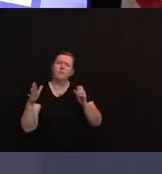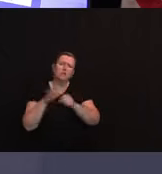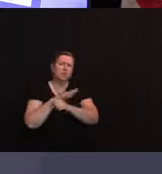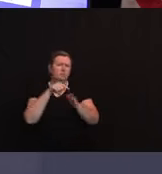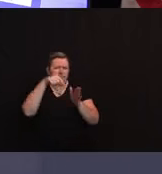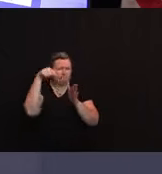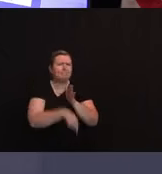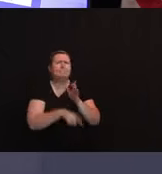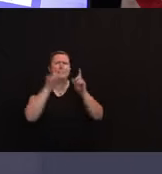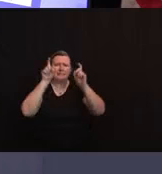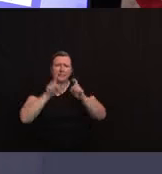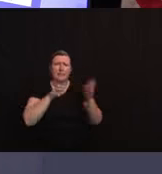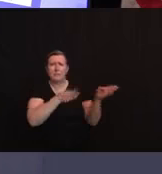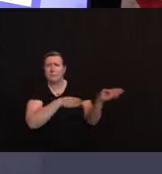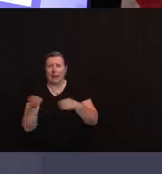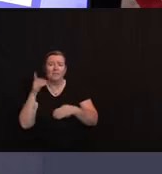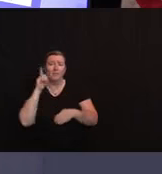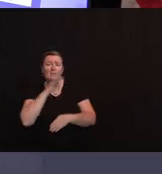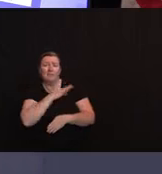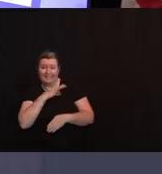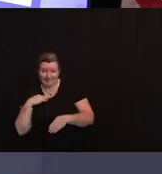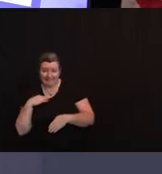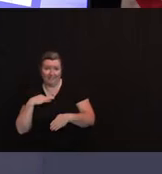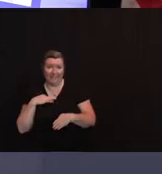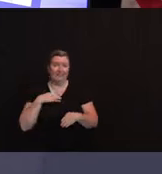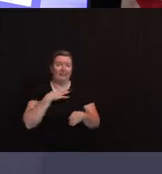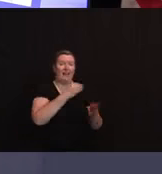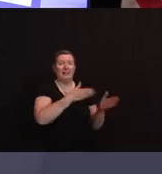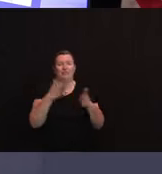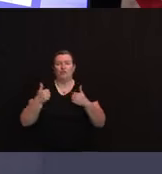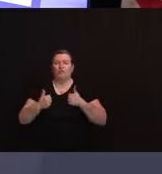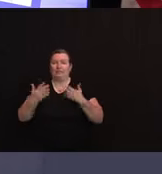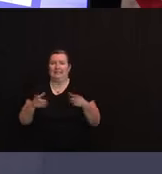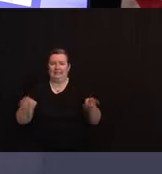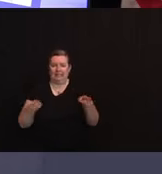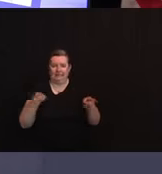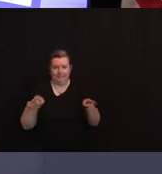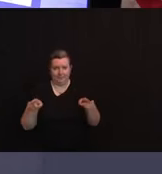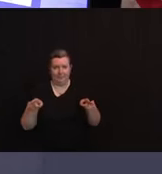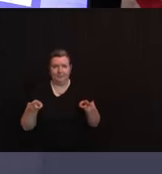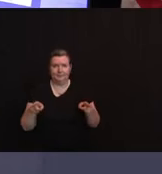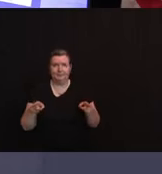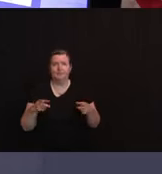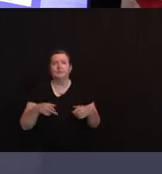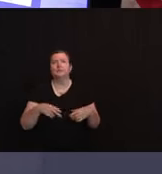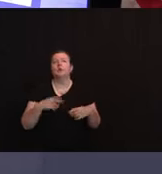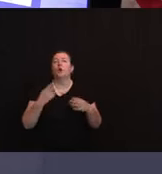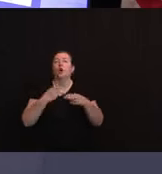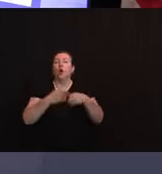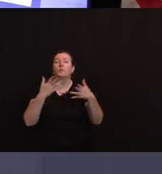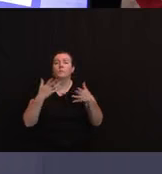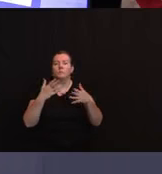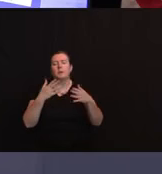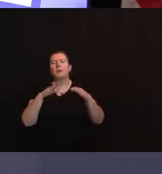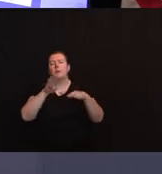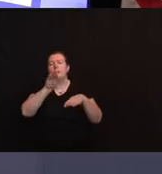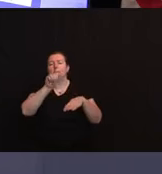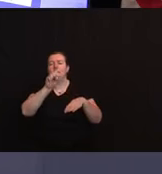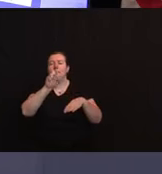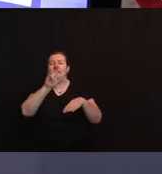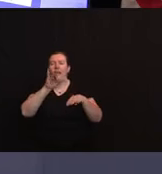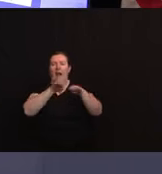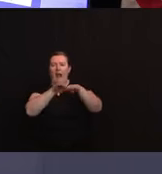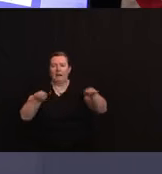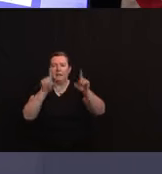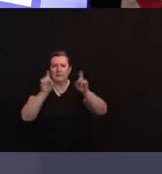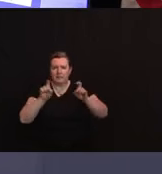staff. Baseline testing was completed of all residents and staff by the end of May, and